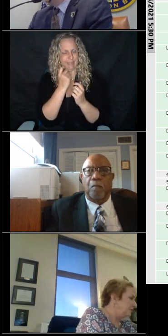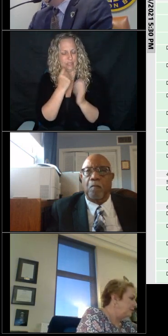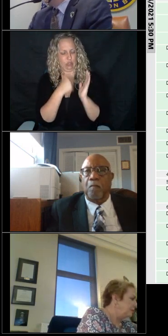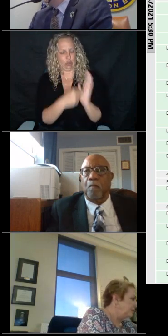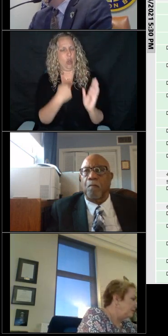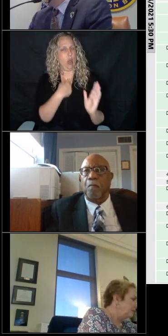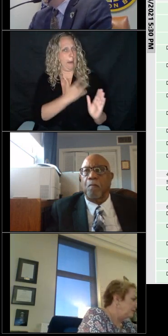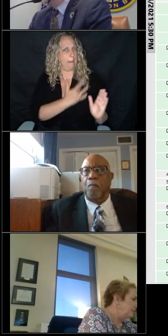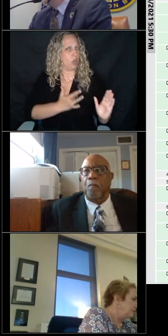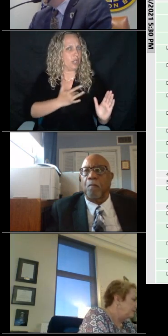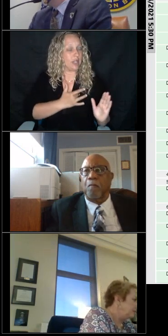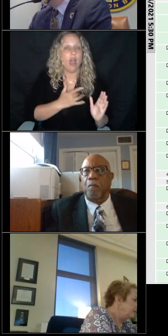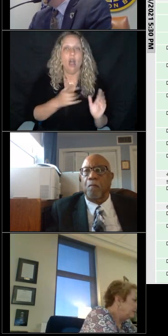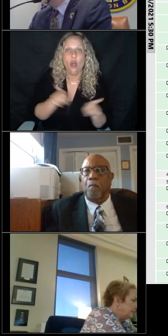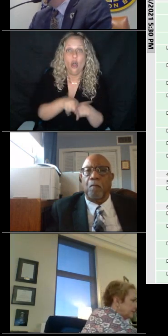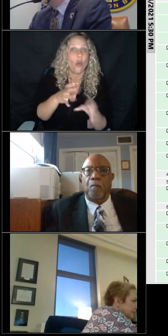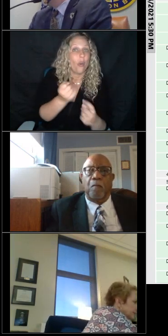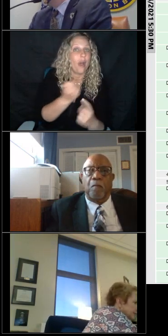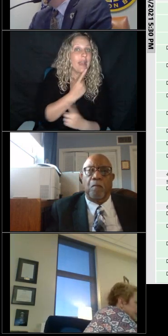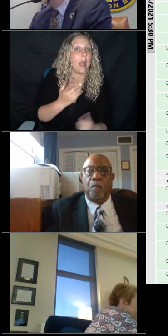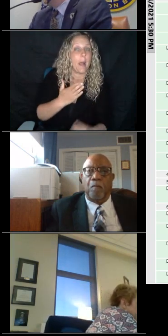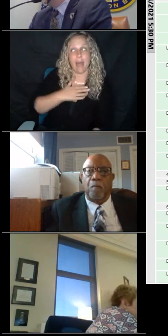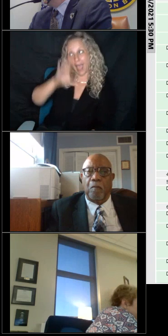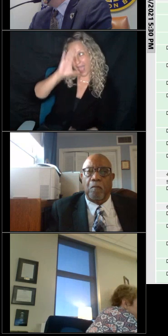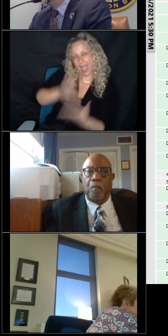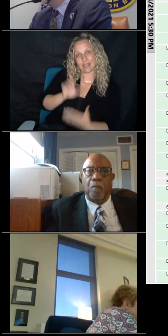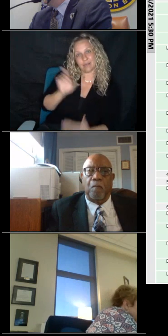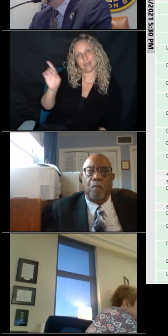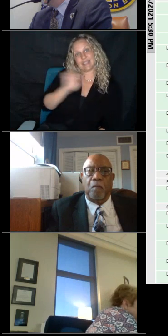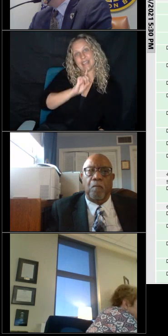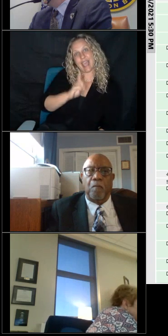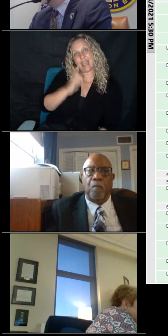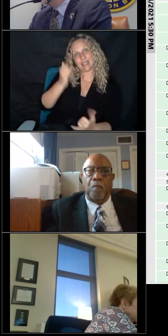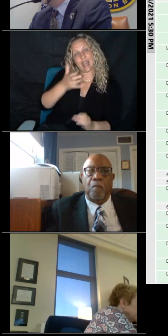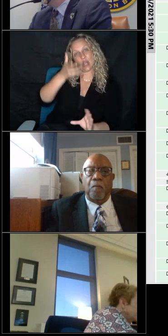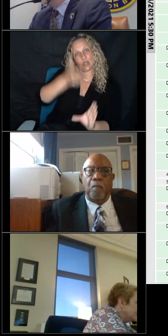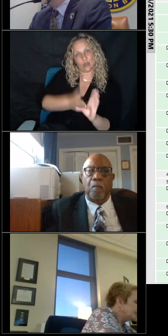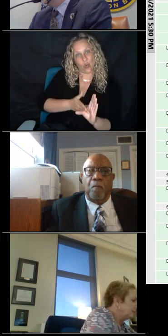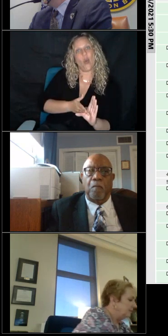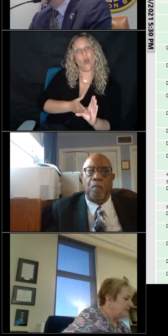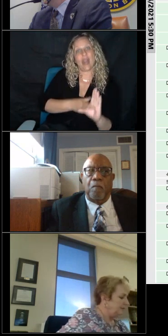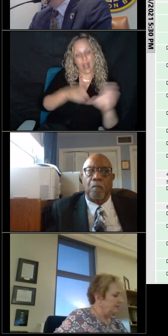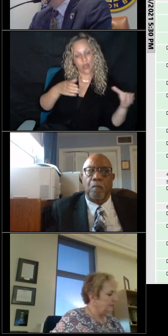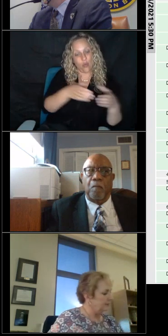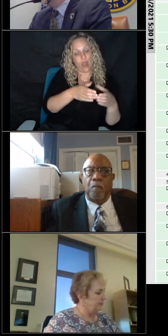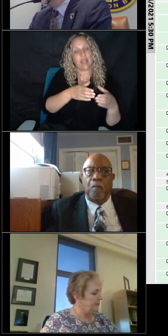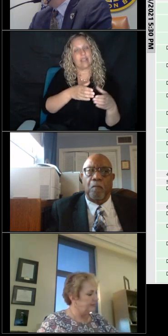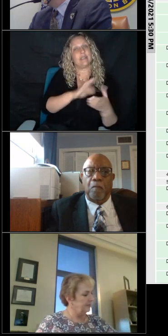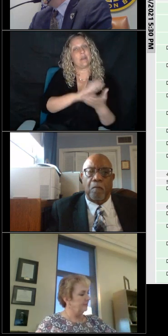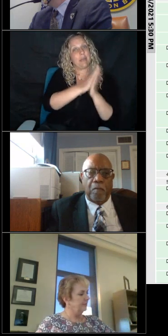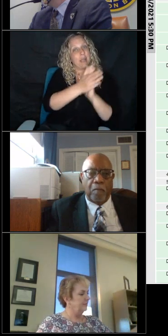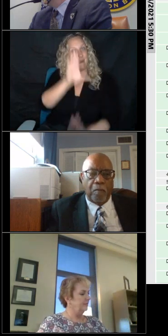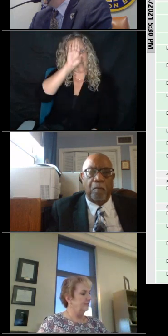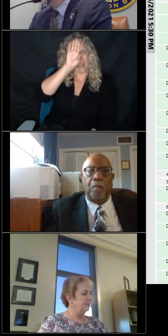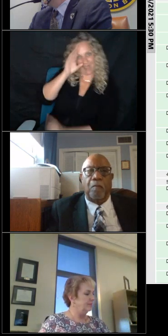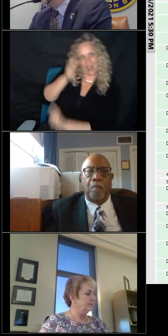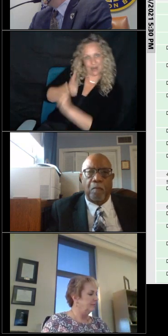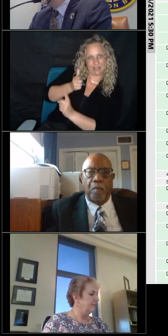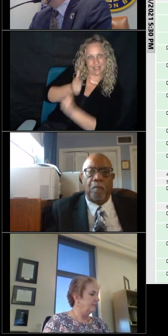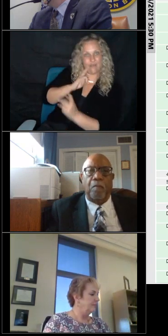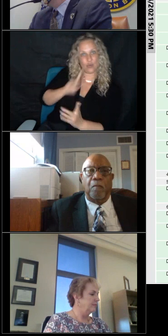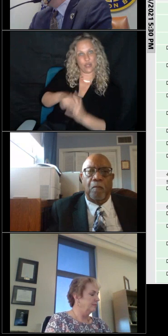also want to announce that my husband is actually now joining the ranks of becoming a firefighter himself. He will be starting